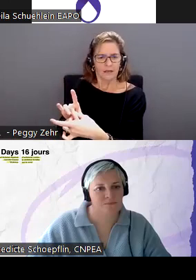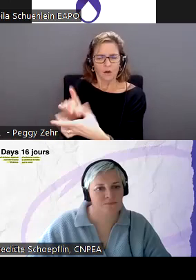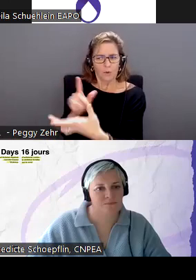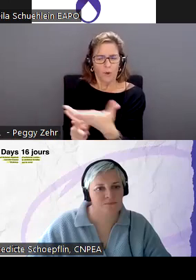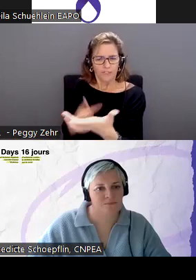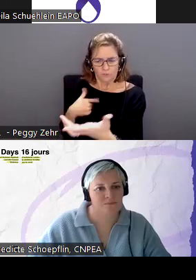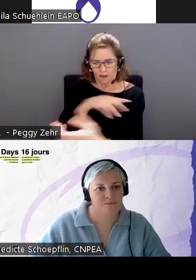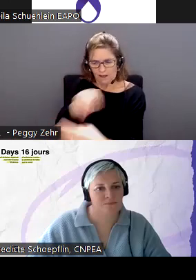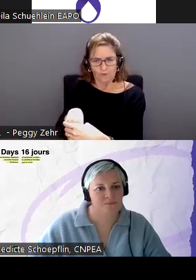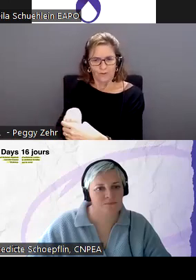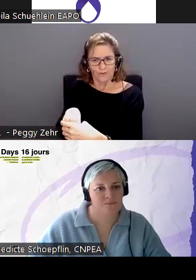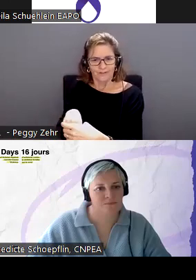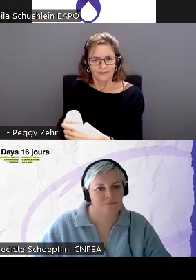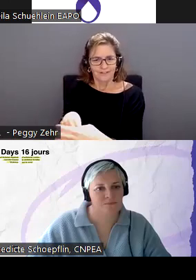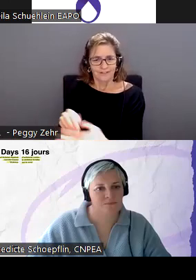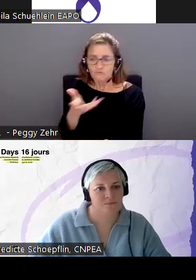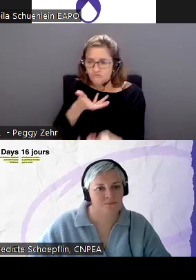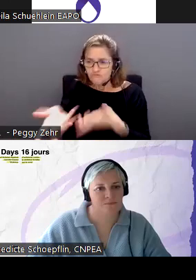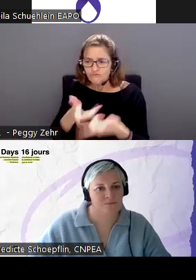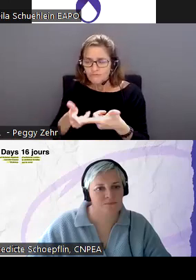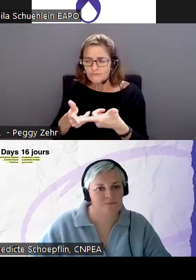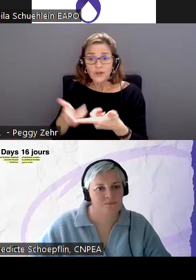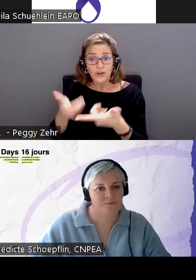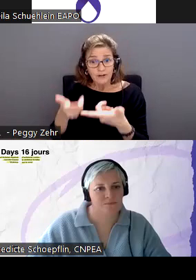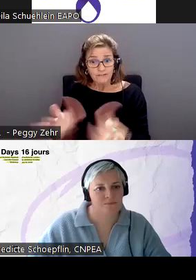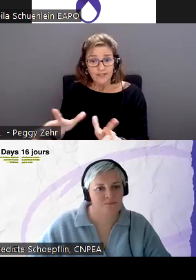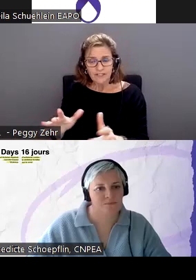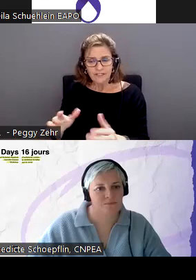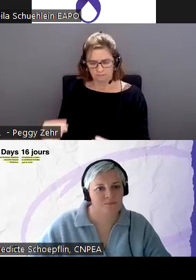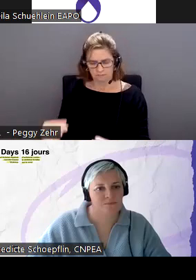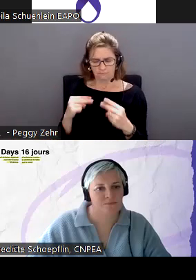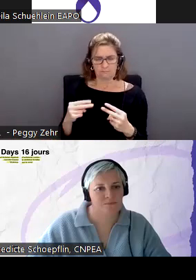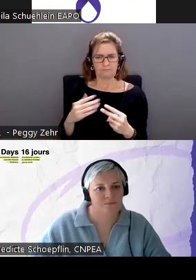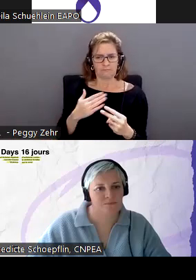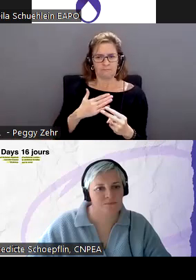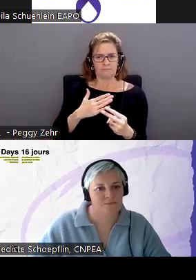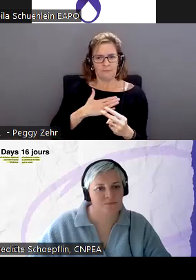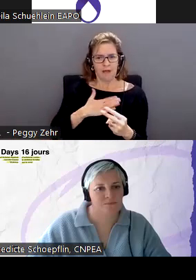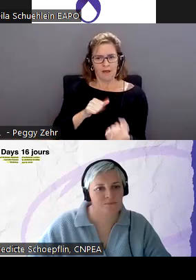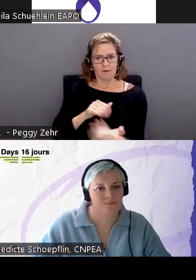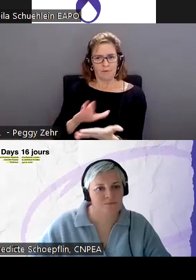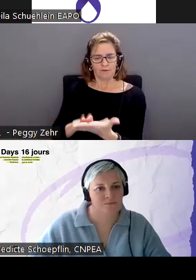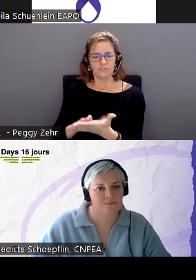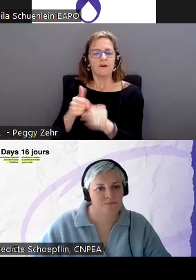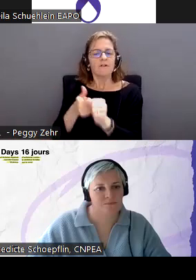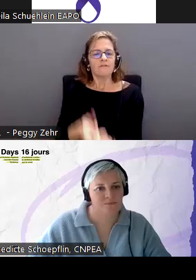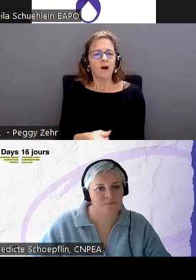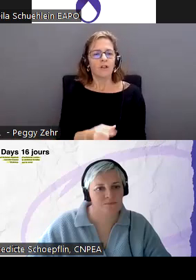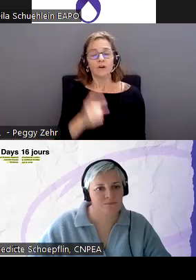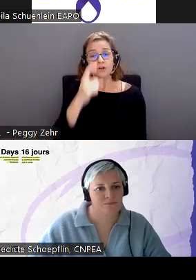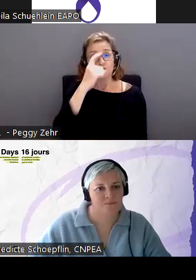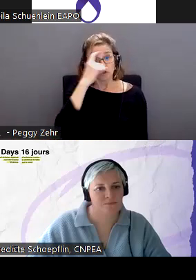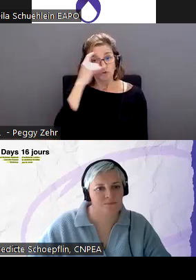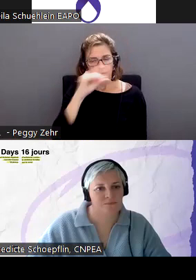that we've just had this exchange. And these work off the trauma and violence informed principles that I think